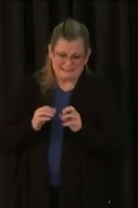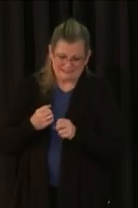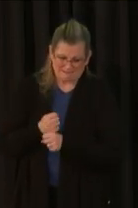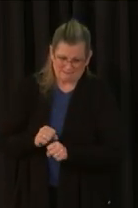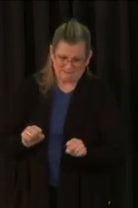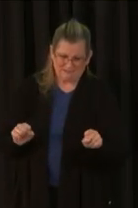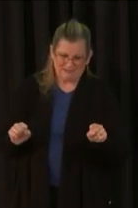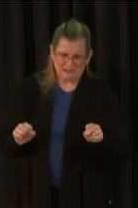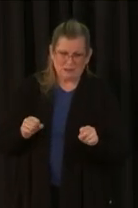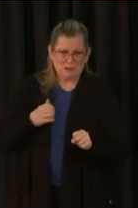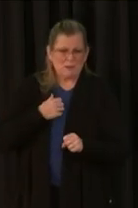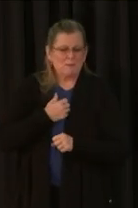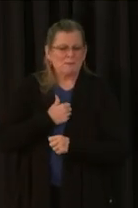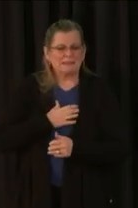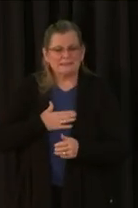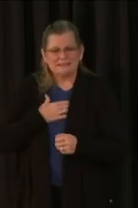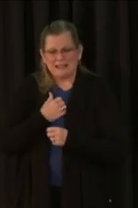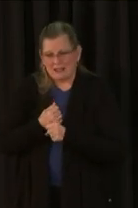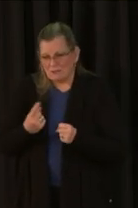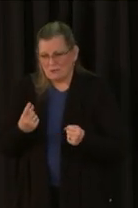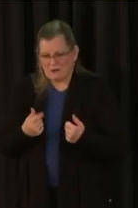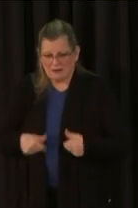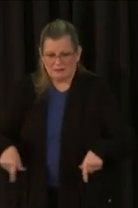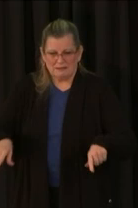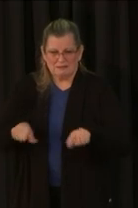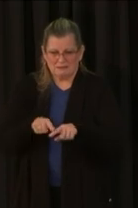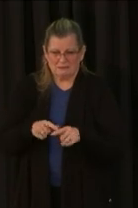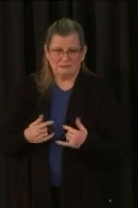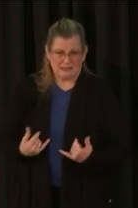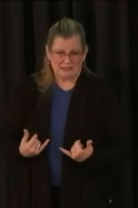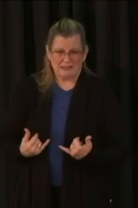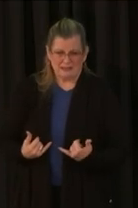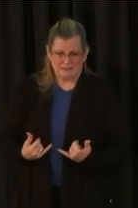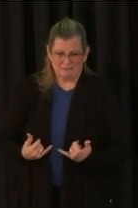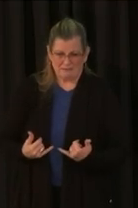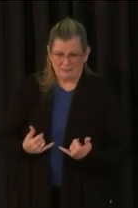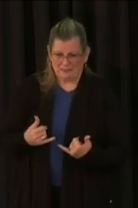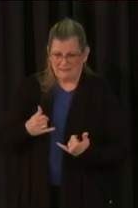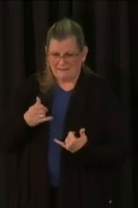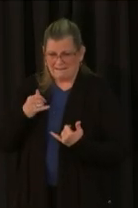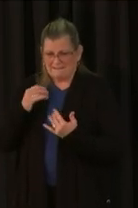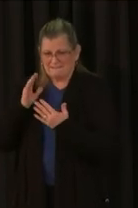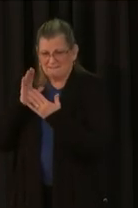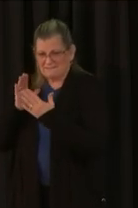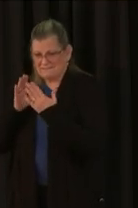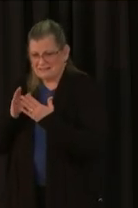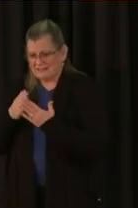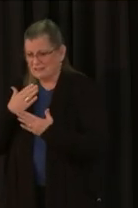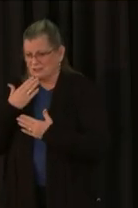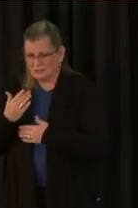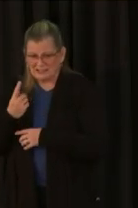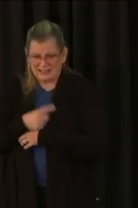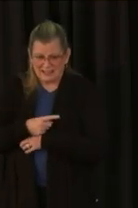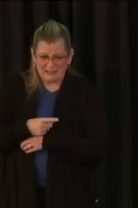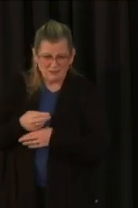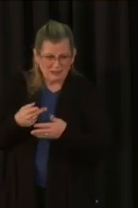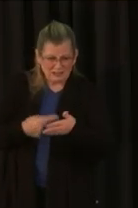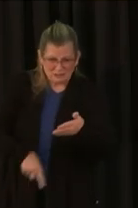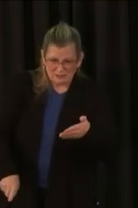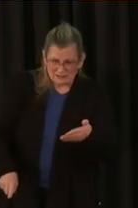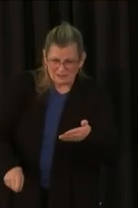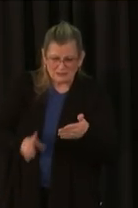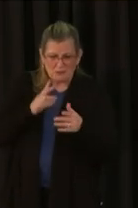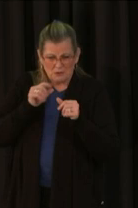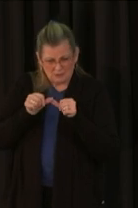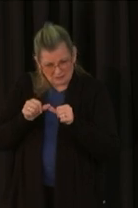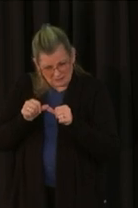So we really appreciate everybody joining us today. Given what we're facing in the coming days and next week, we'll